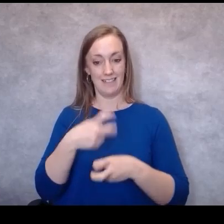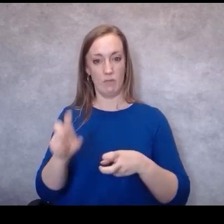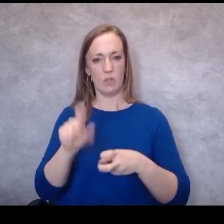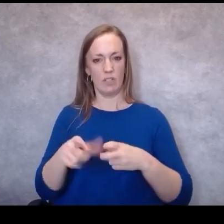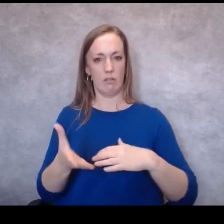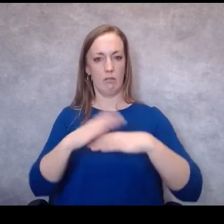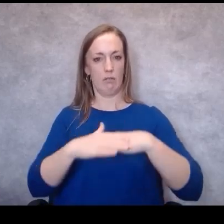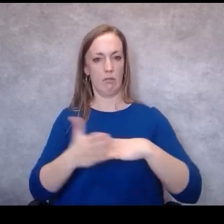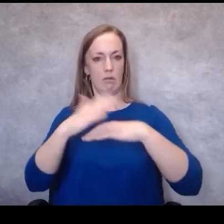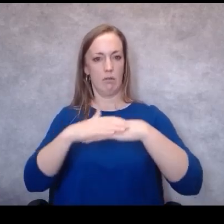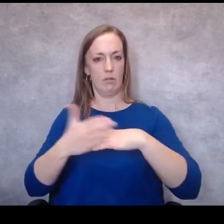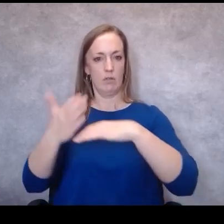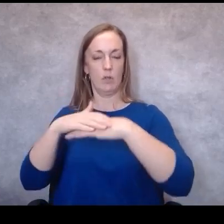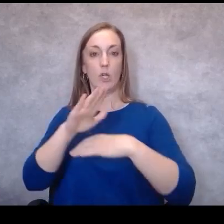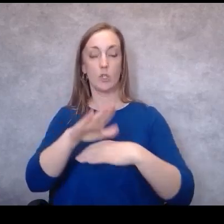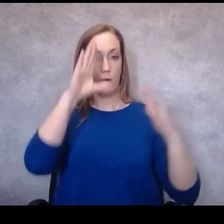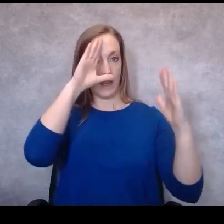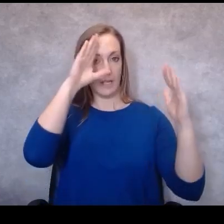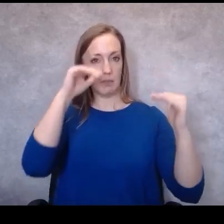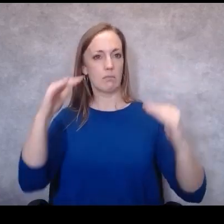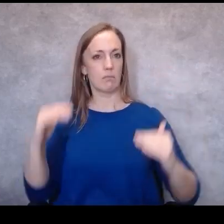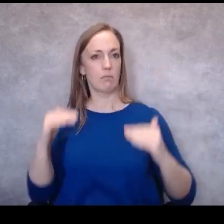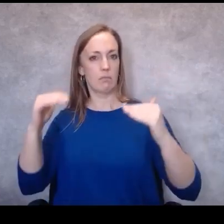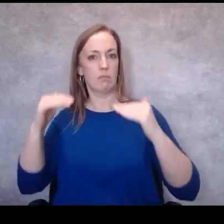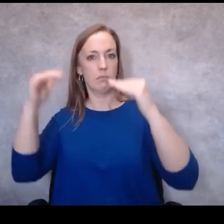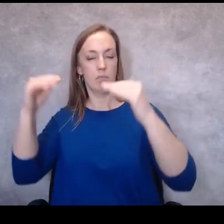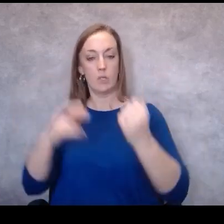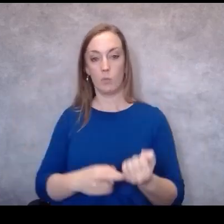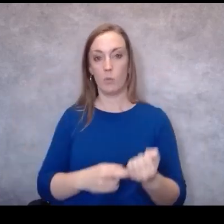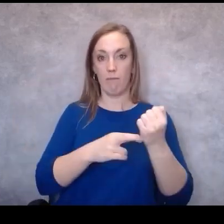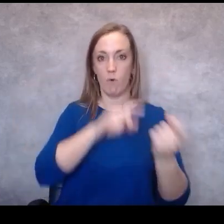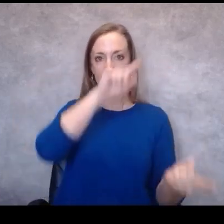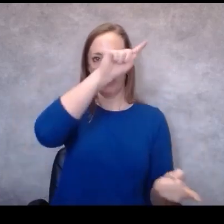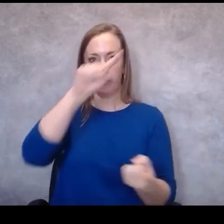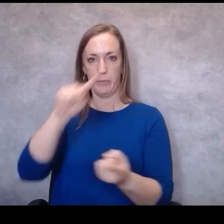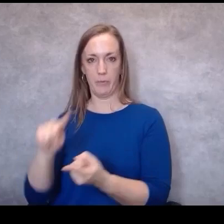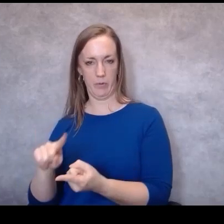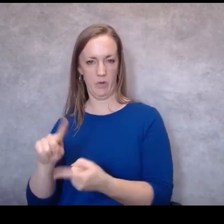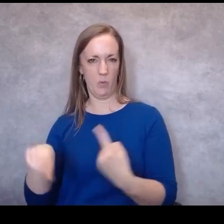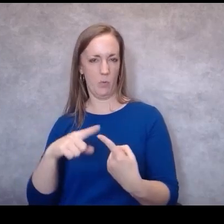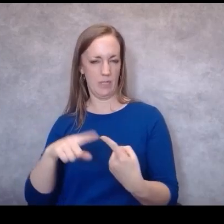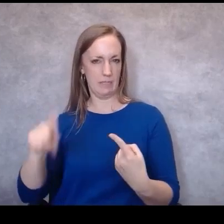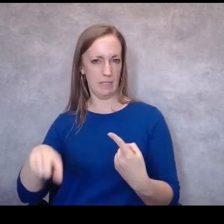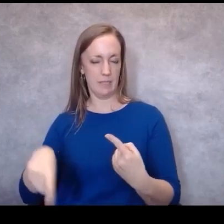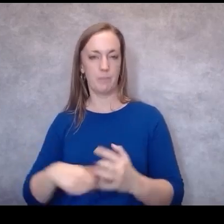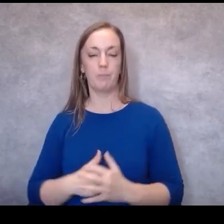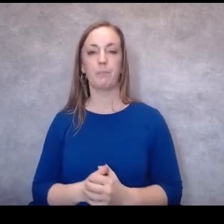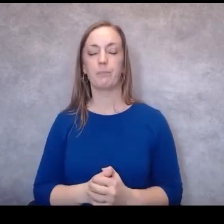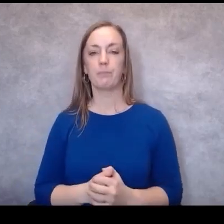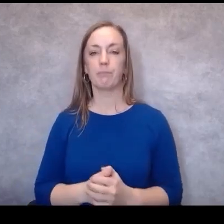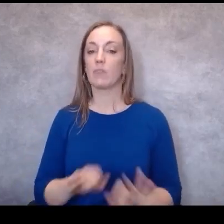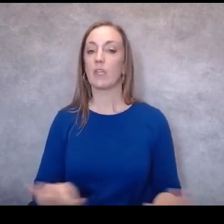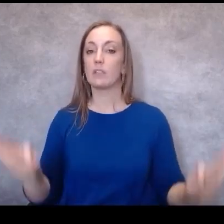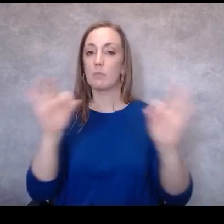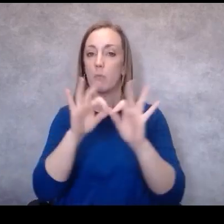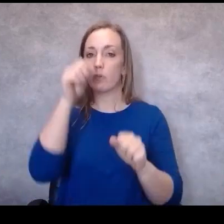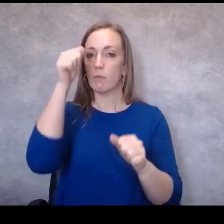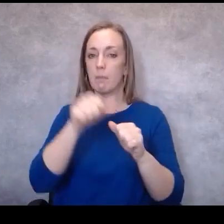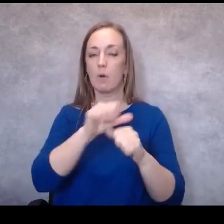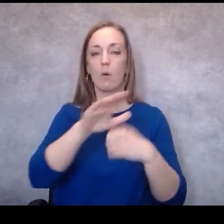expectations, and decrease reinforcement as needed. It's important to remember that all students benefit